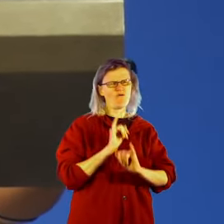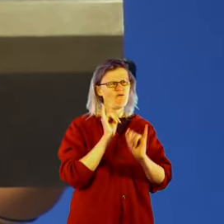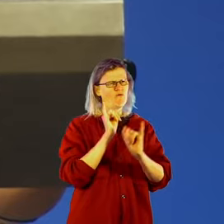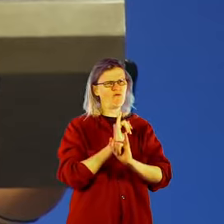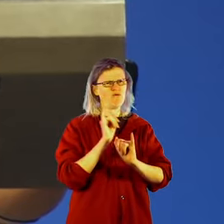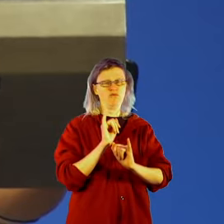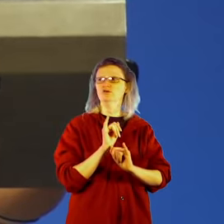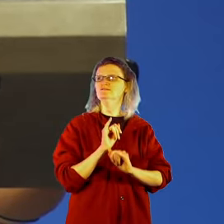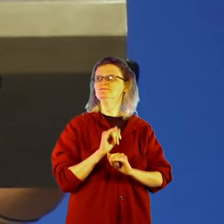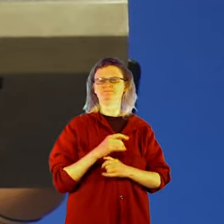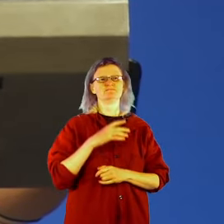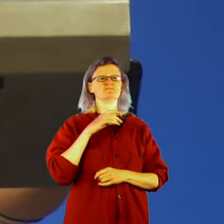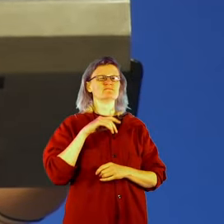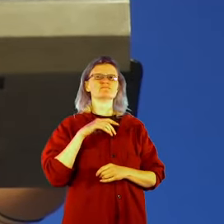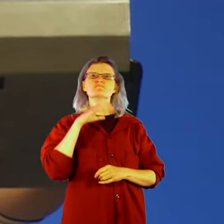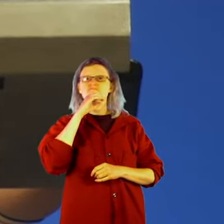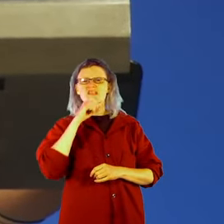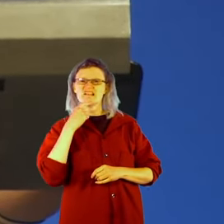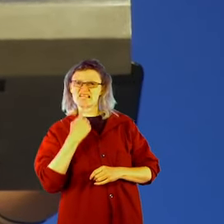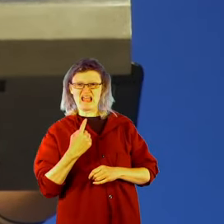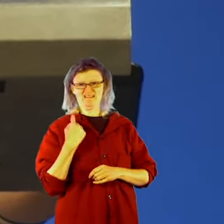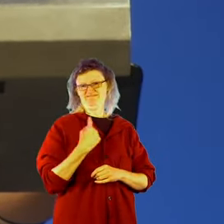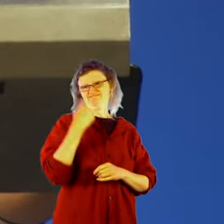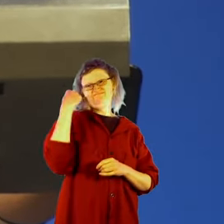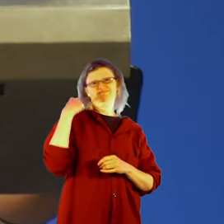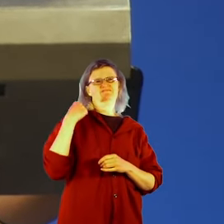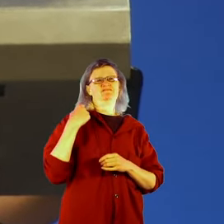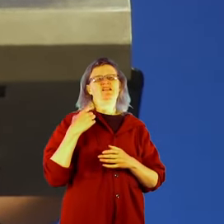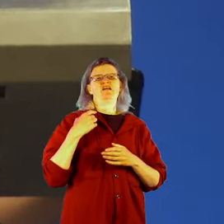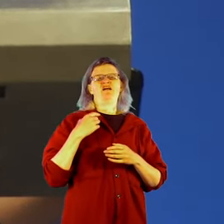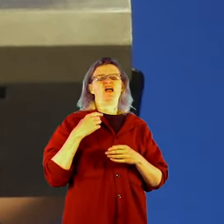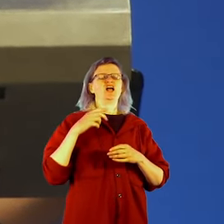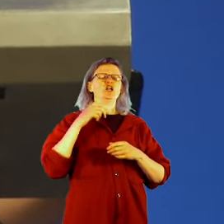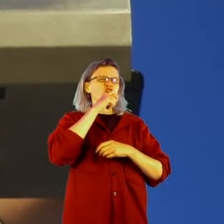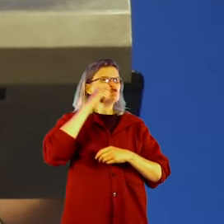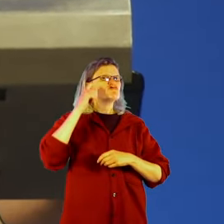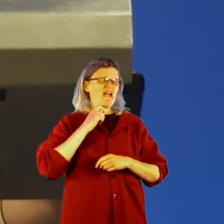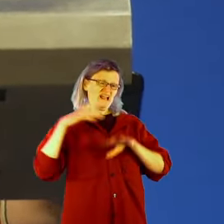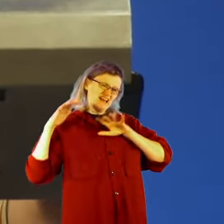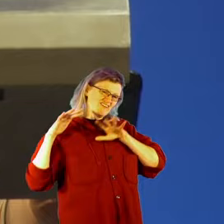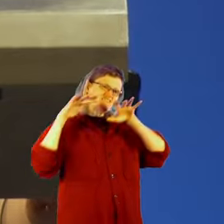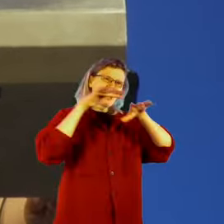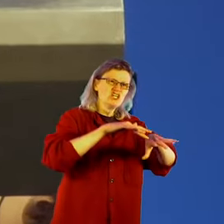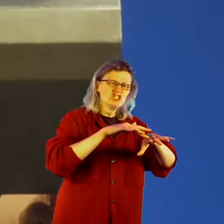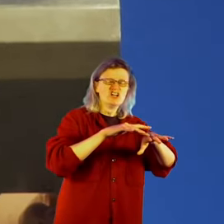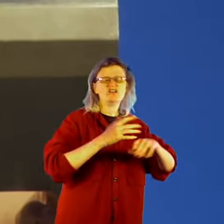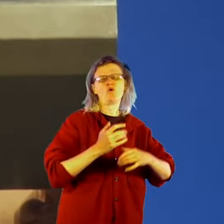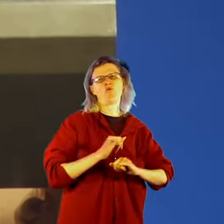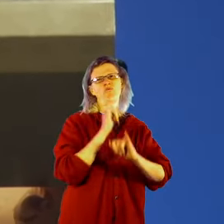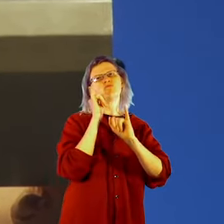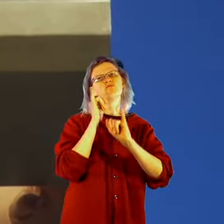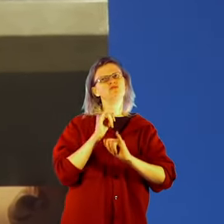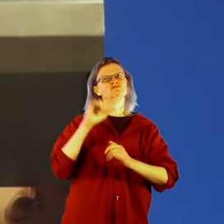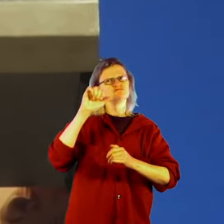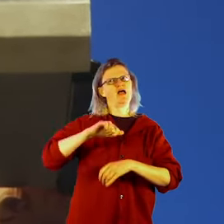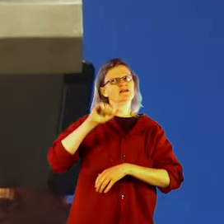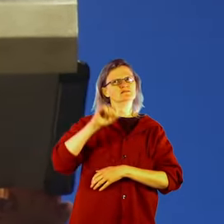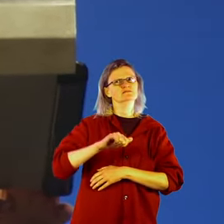February 24th last year, invasion of Ukraine. Yeah, yeah, absolutely. The invasion of